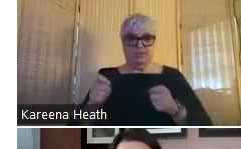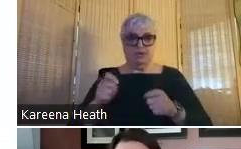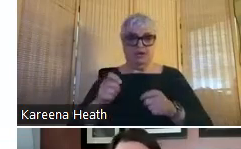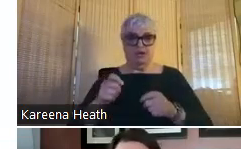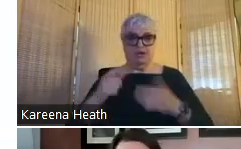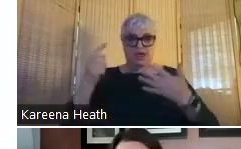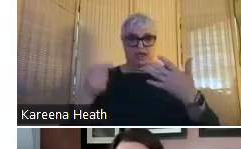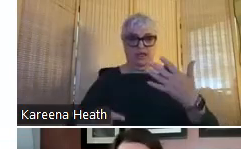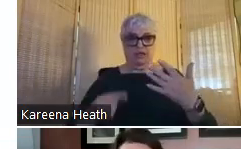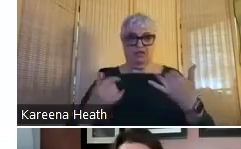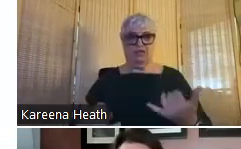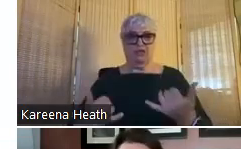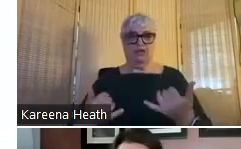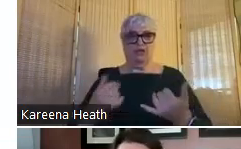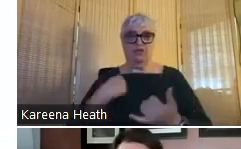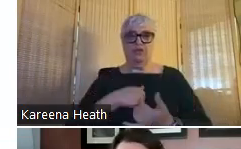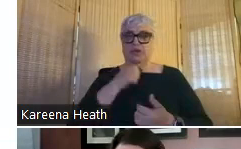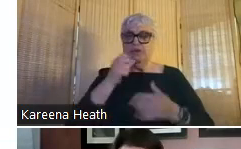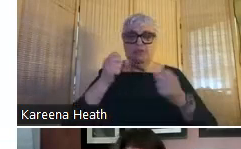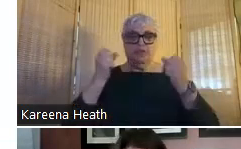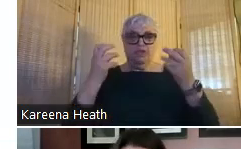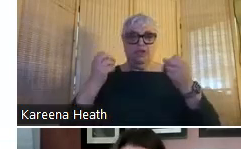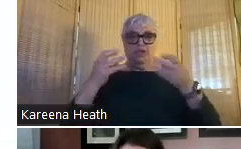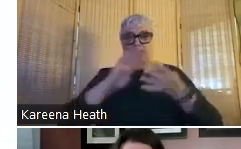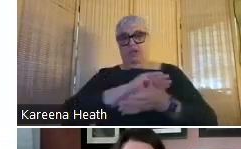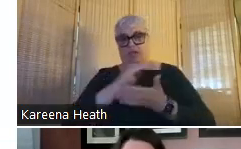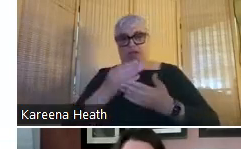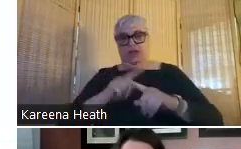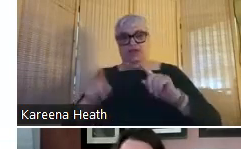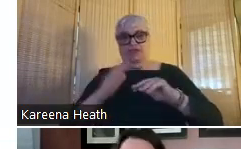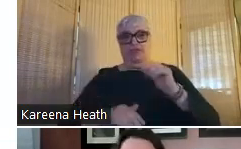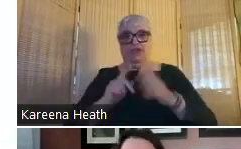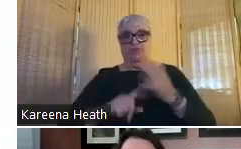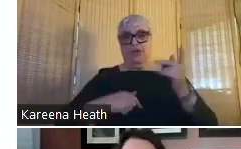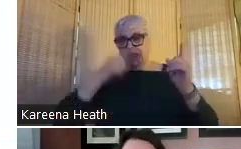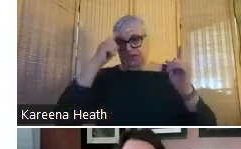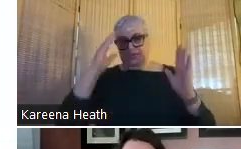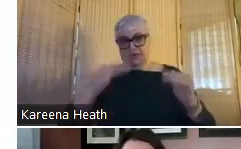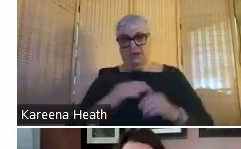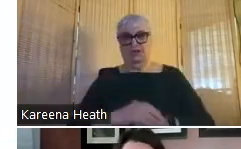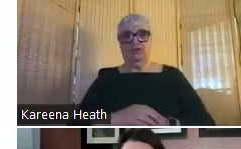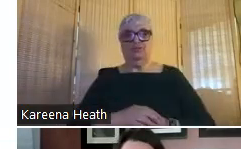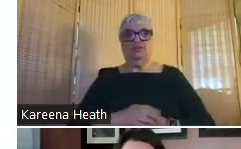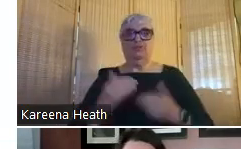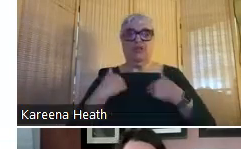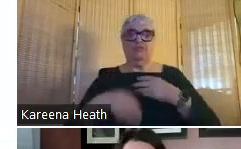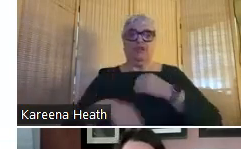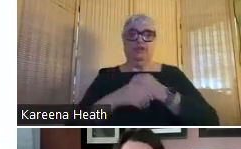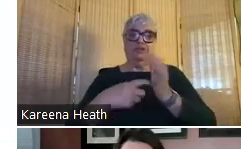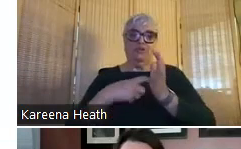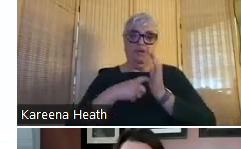state, we didn't put in a ton of standards that are significantly different from the current expectations. There is an additional requirement